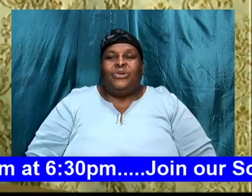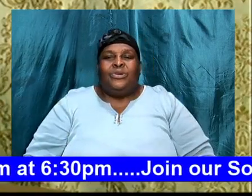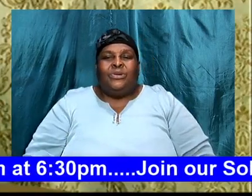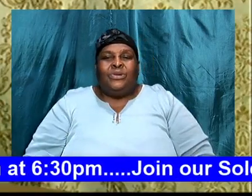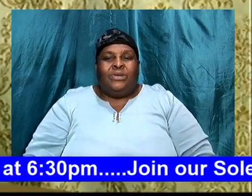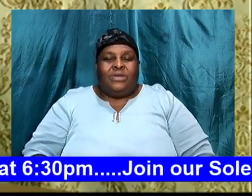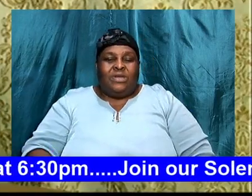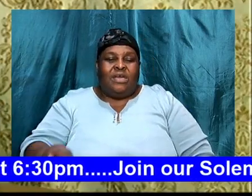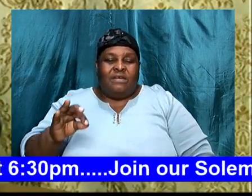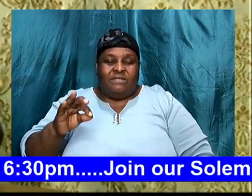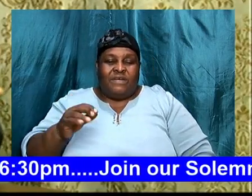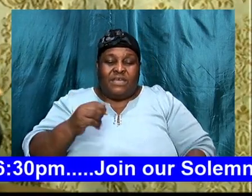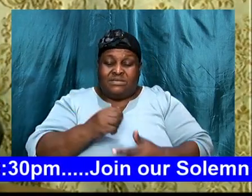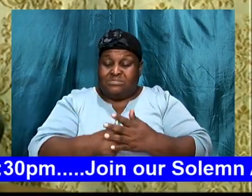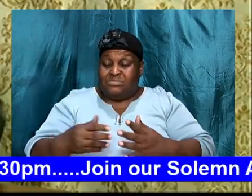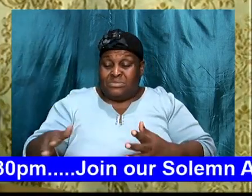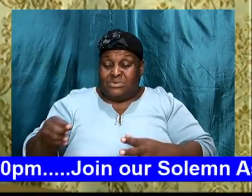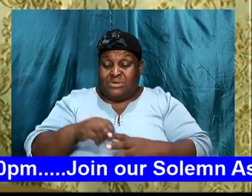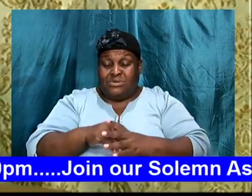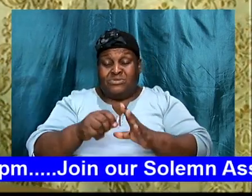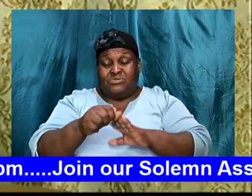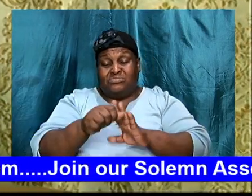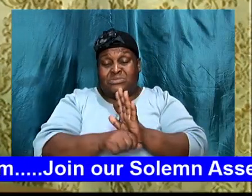in scripture, and I can just, tell you how it go,